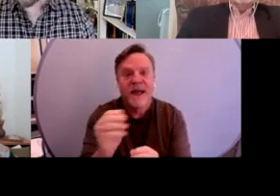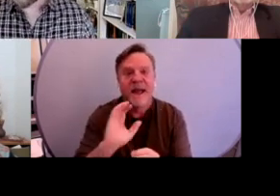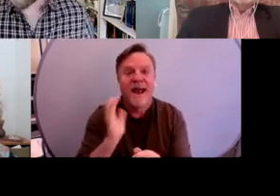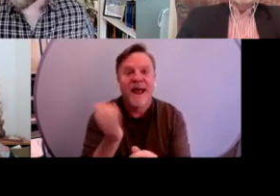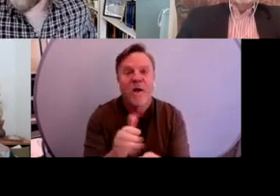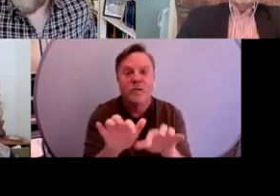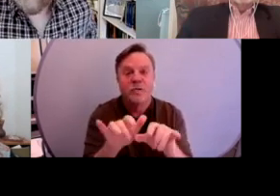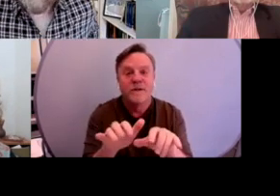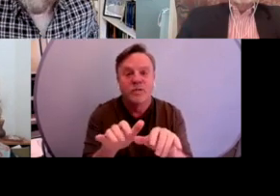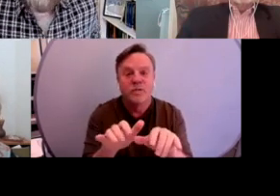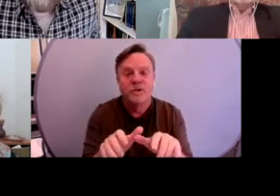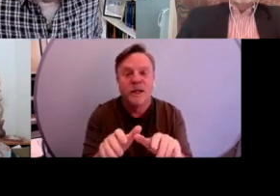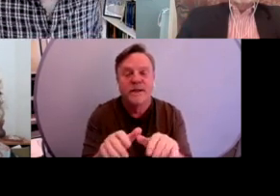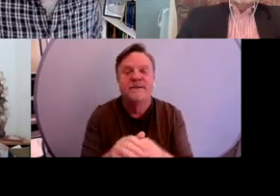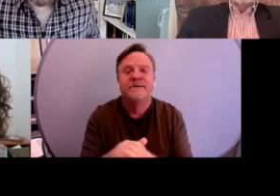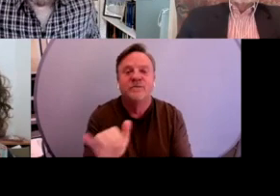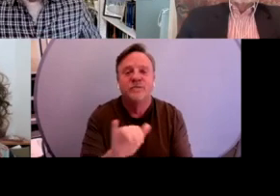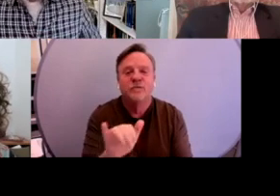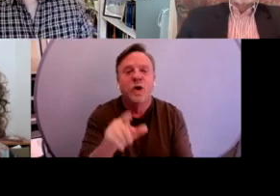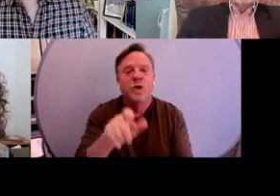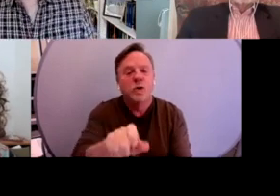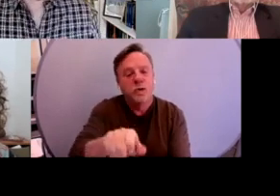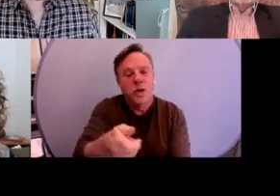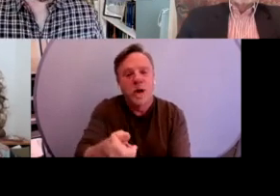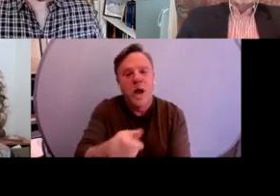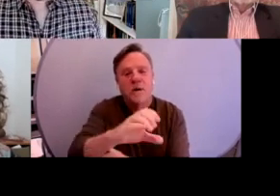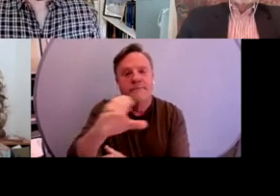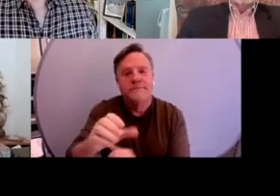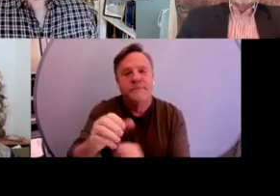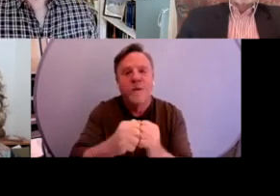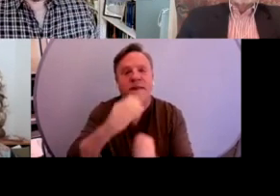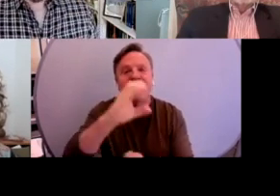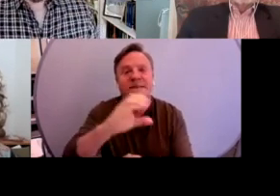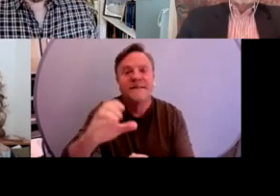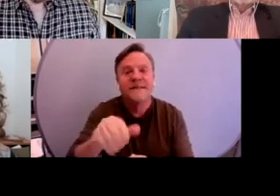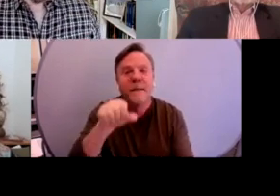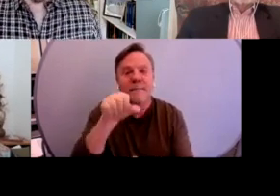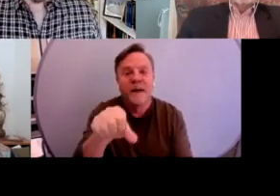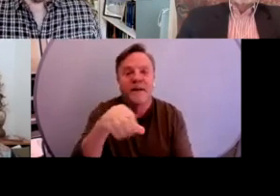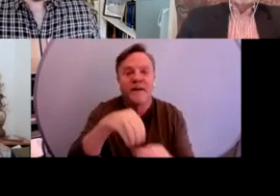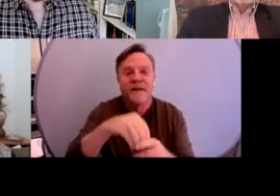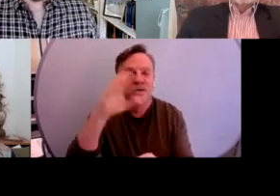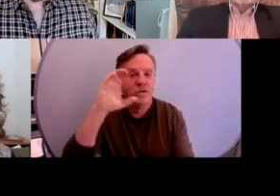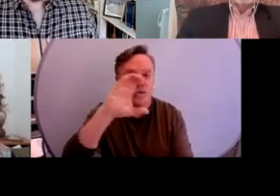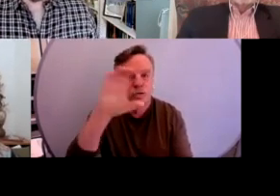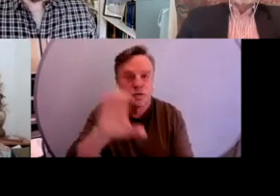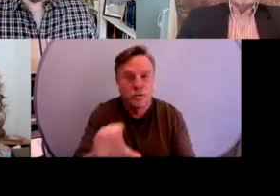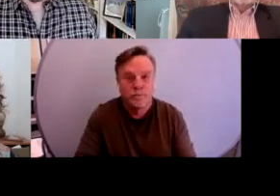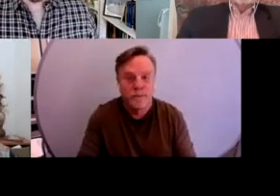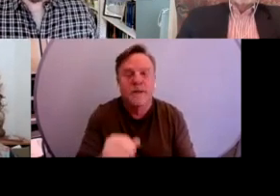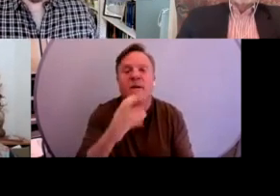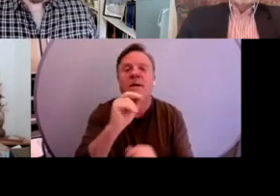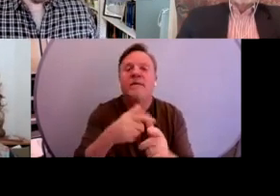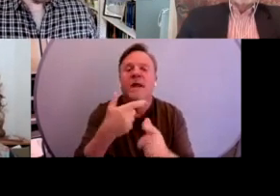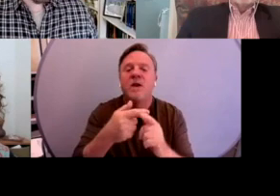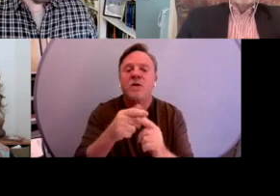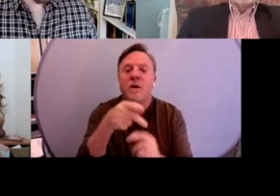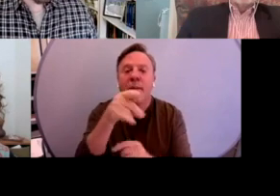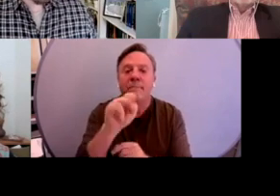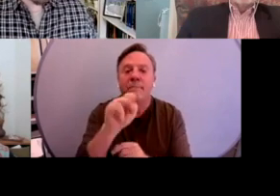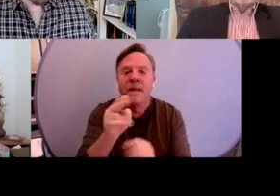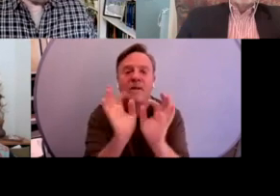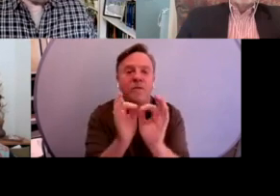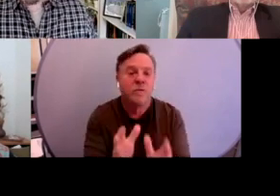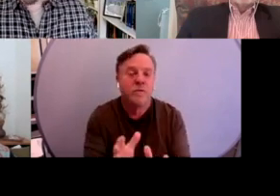transcription as well. You can turn on captions with the CC button in Zoom, and then you can pin the interpreter